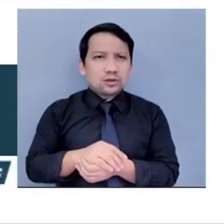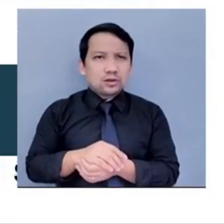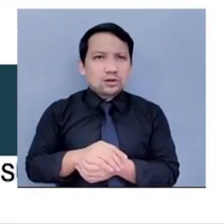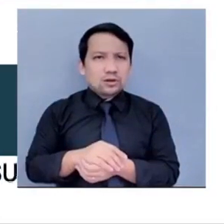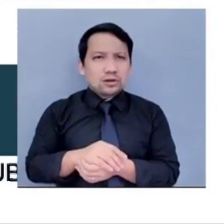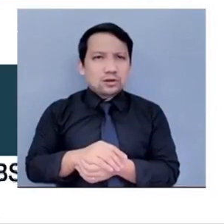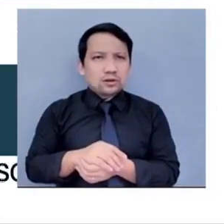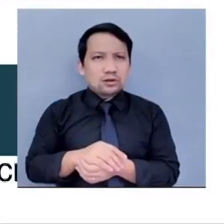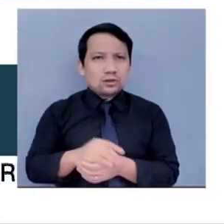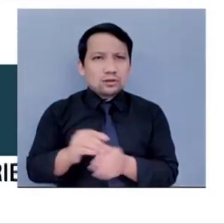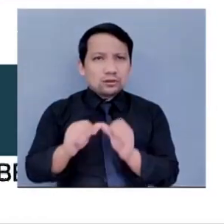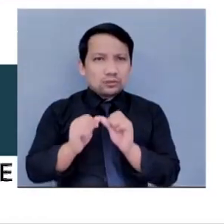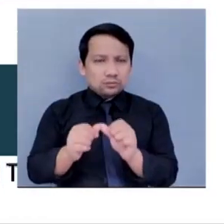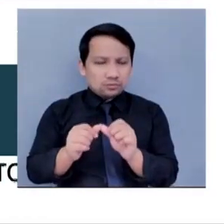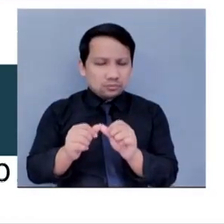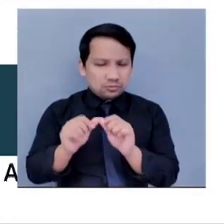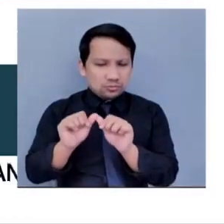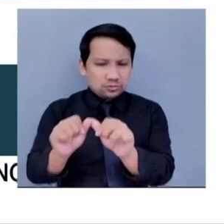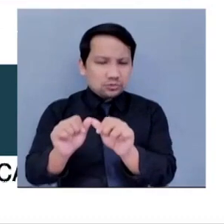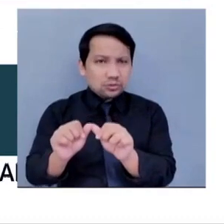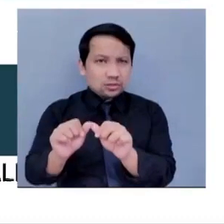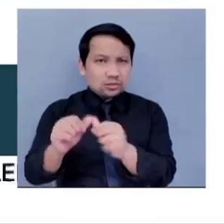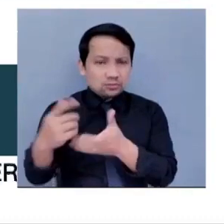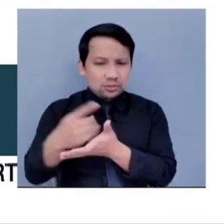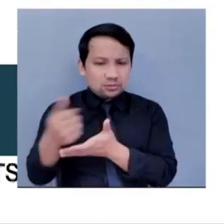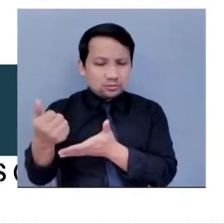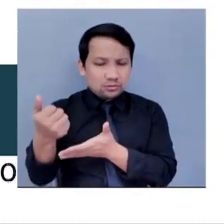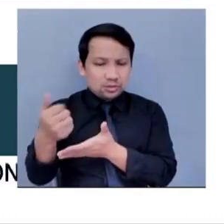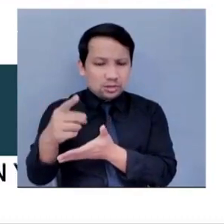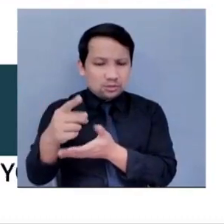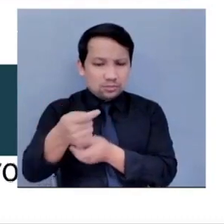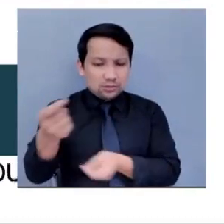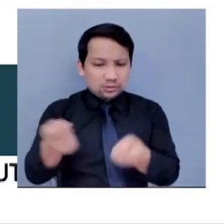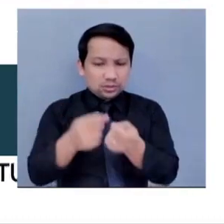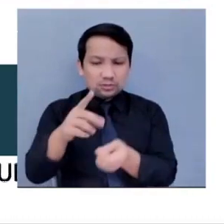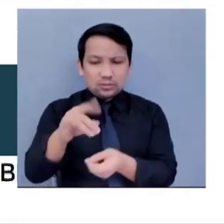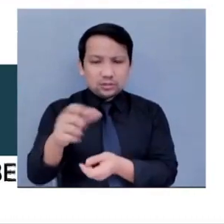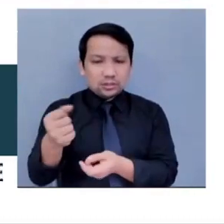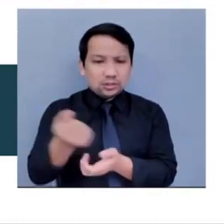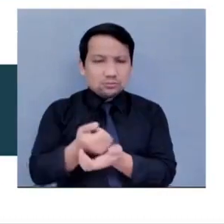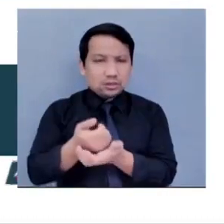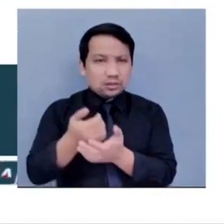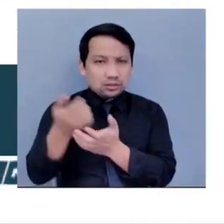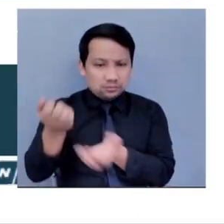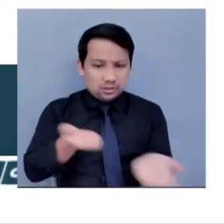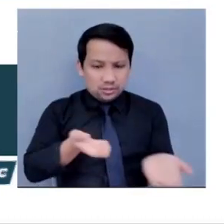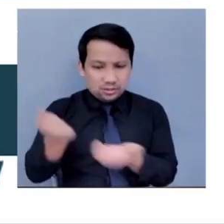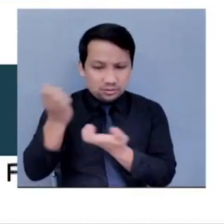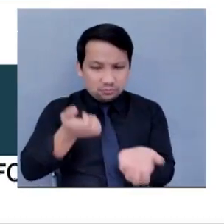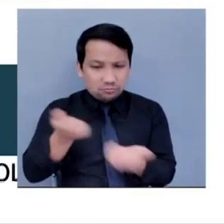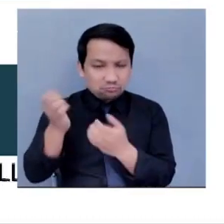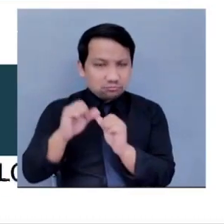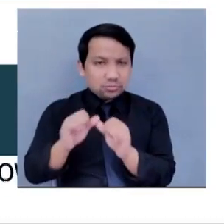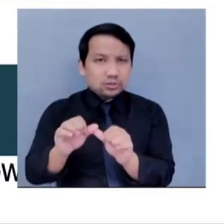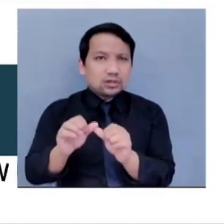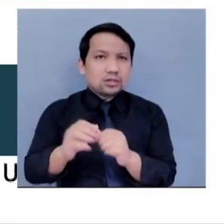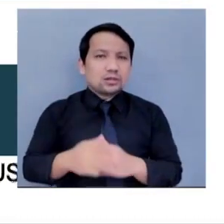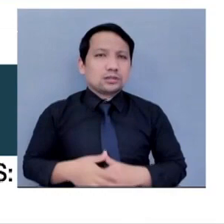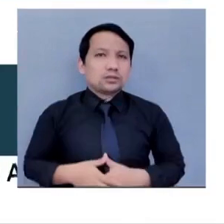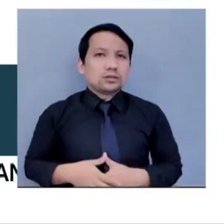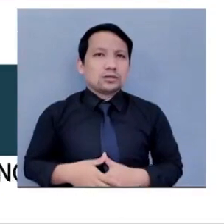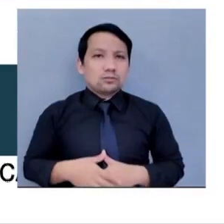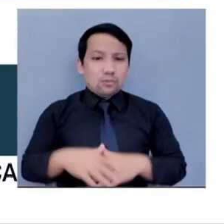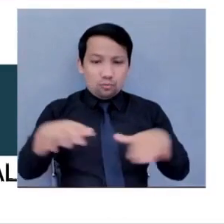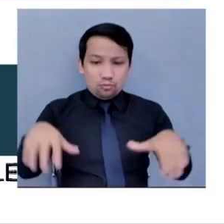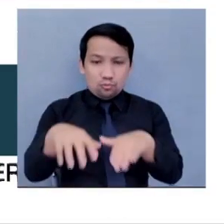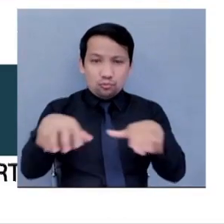it's kind of consistent also with the trade data, with the record exports. And the employment data,